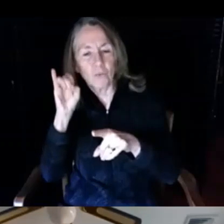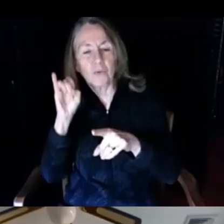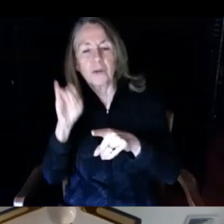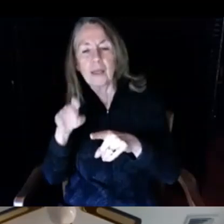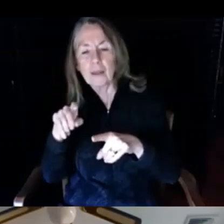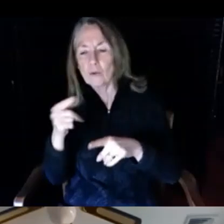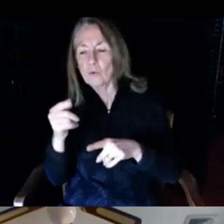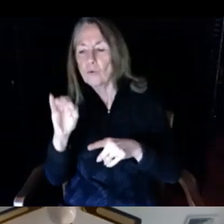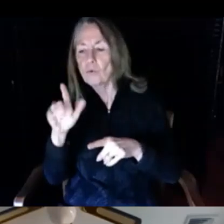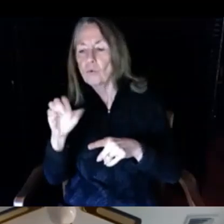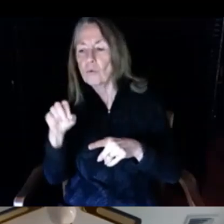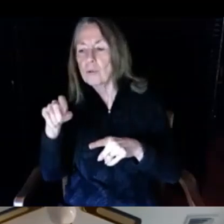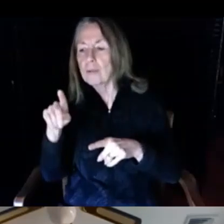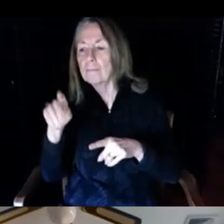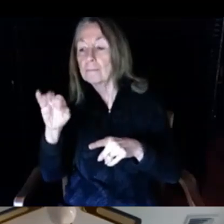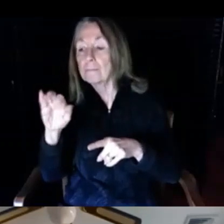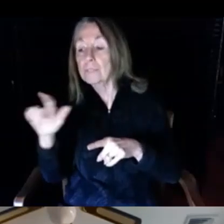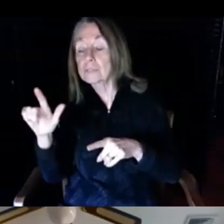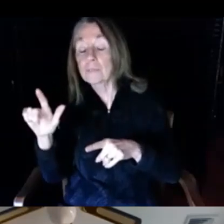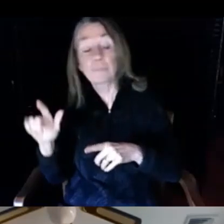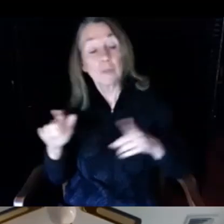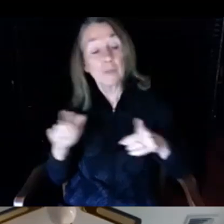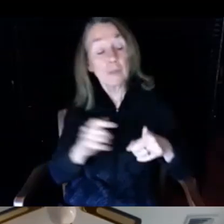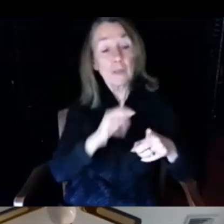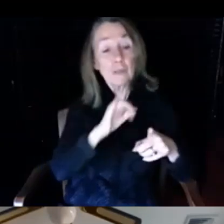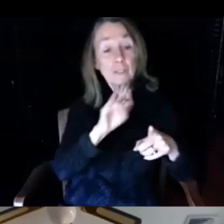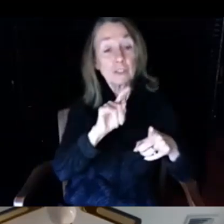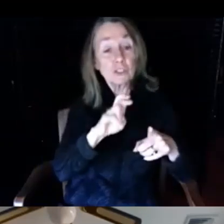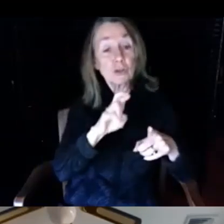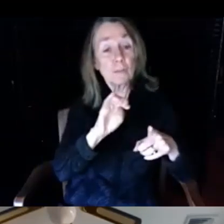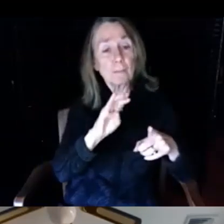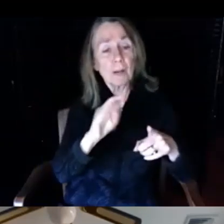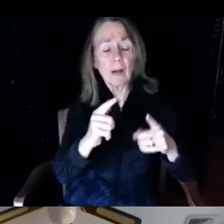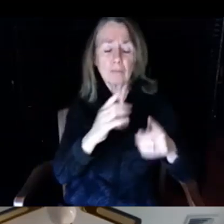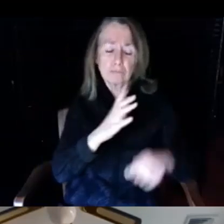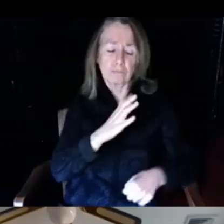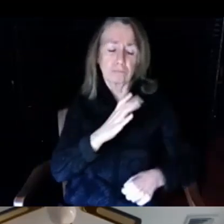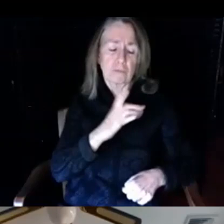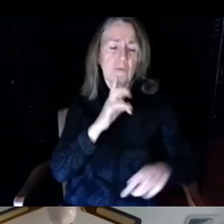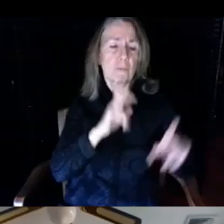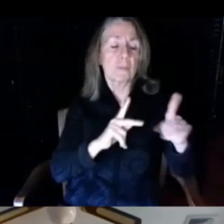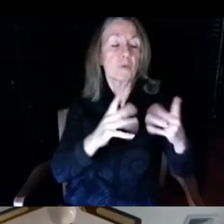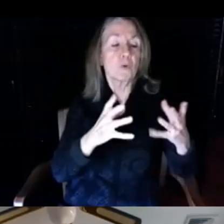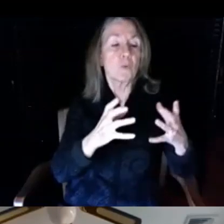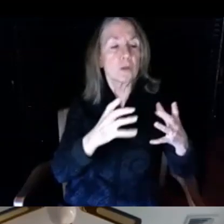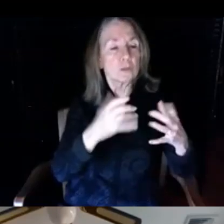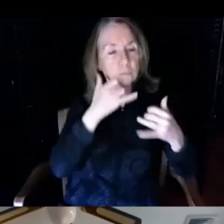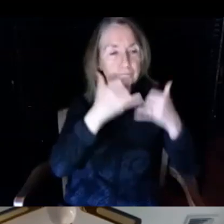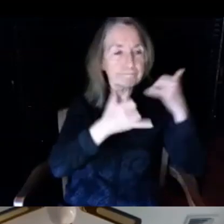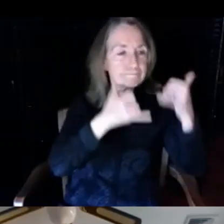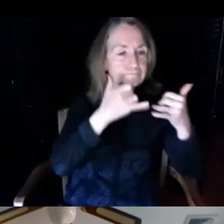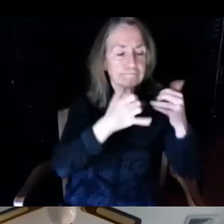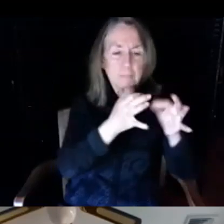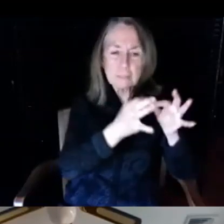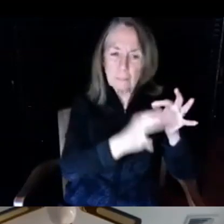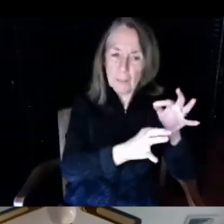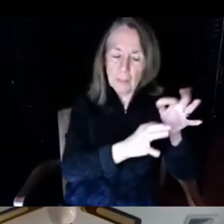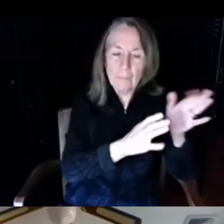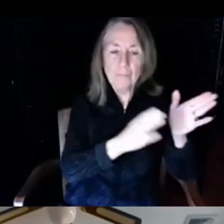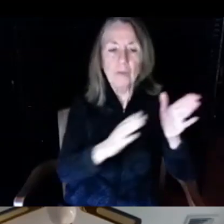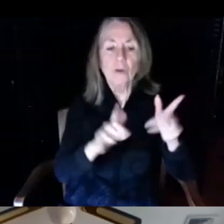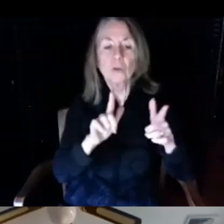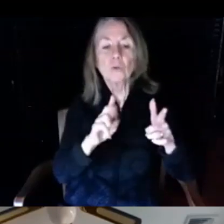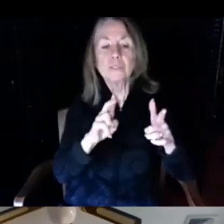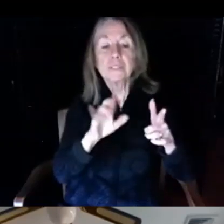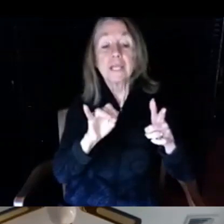doesn't want a smart device, just wants to make phone calls. And the Lucia is the same thing, but it's a little better for people